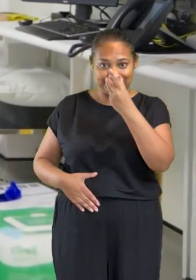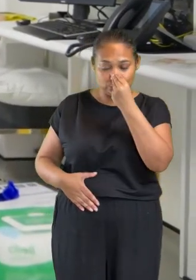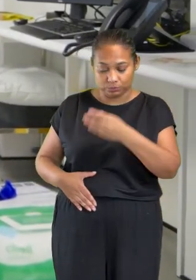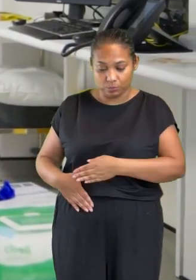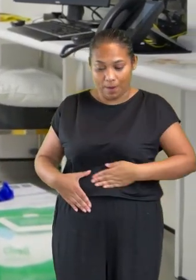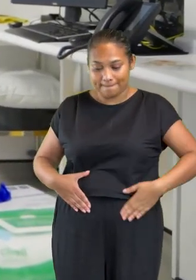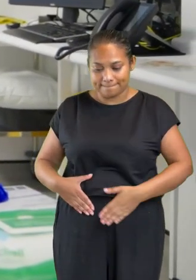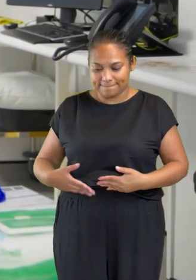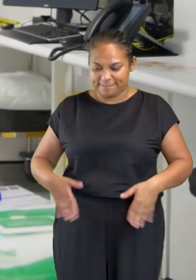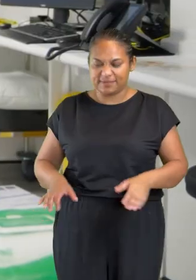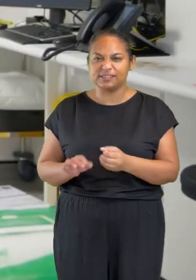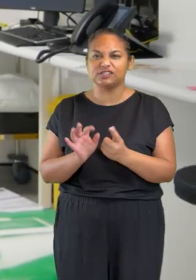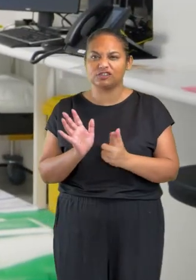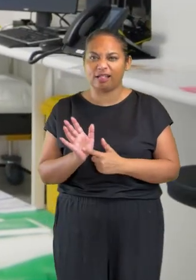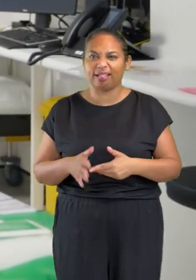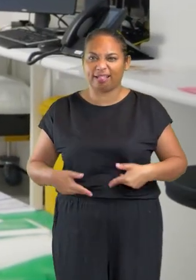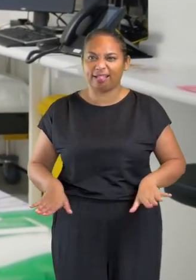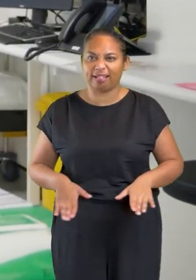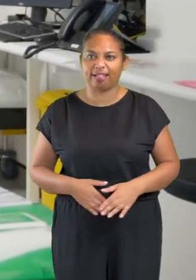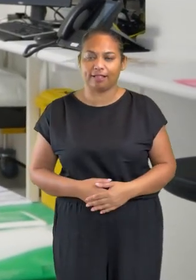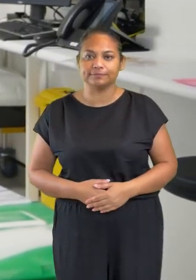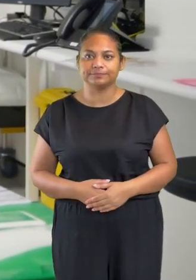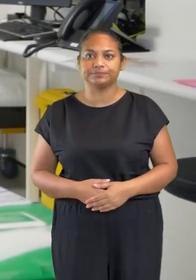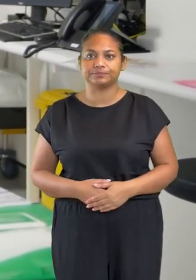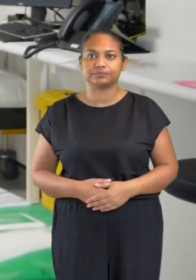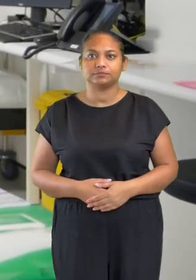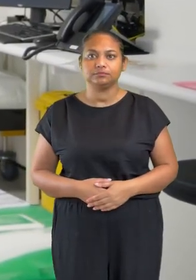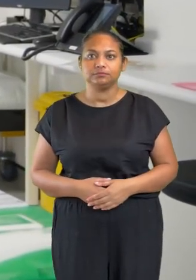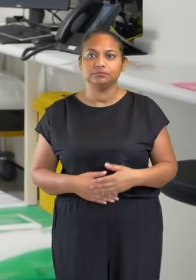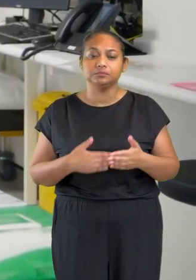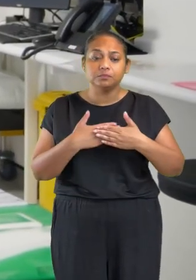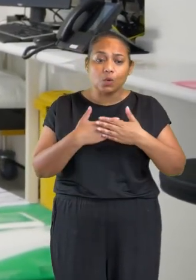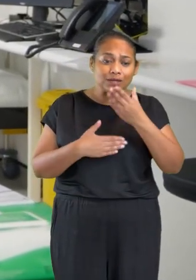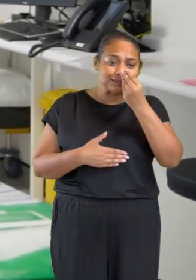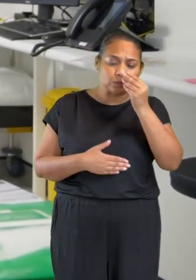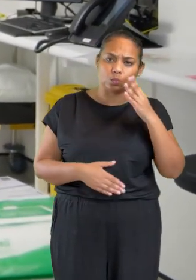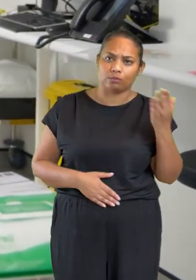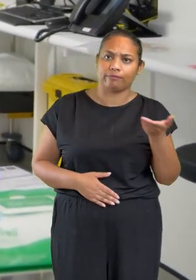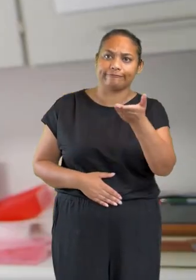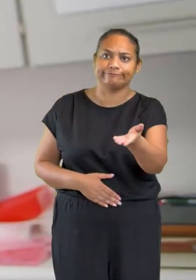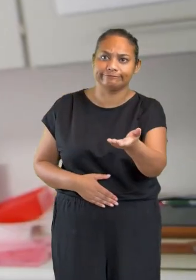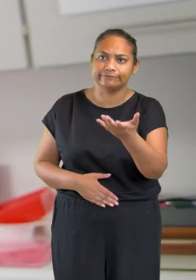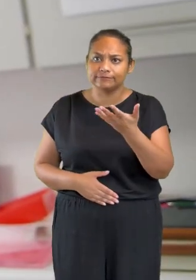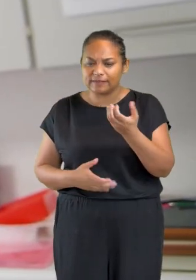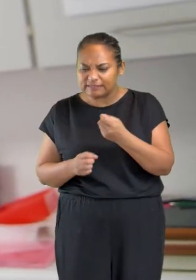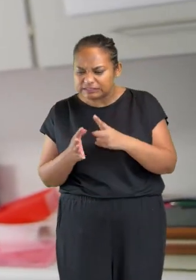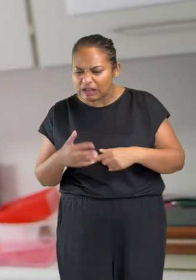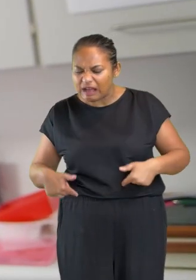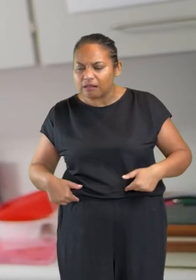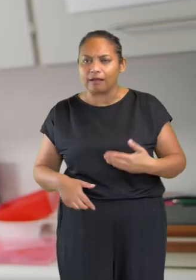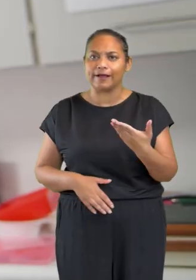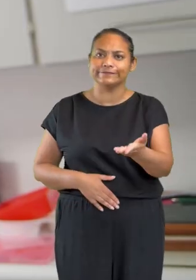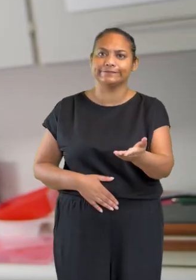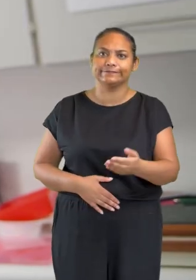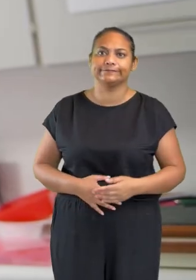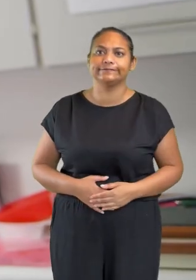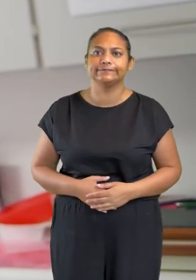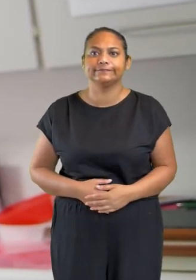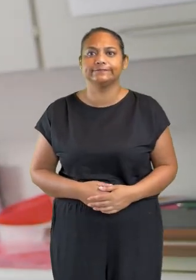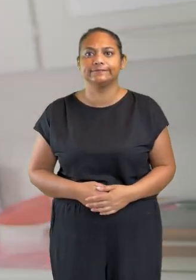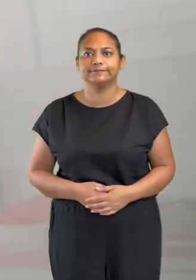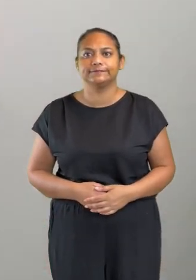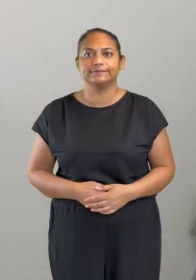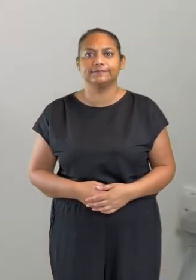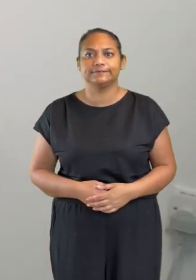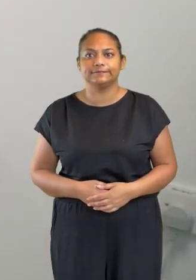a wipe down to clean up the gel. The screener will ask you if you need any more tissue to wipe away any remaining